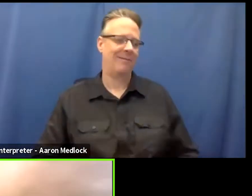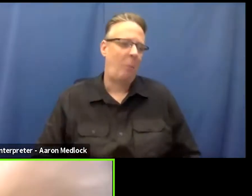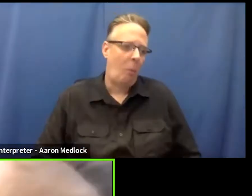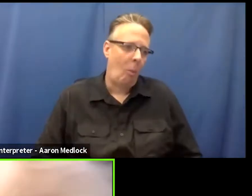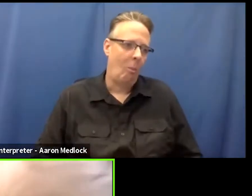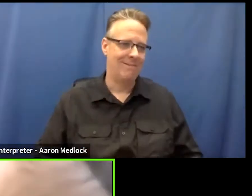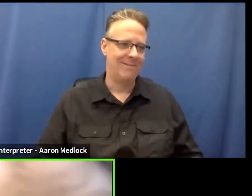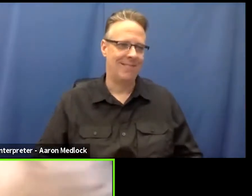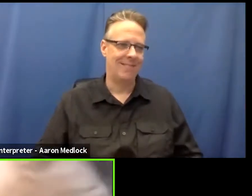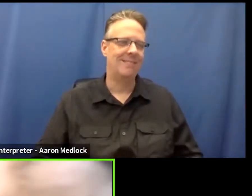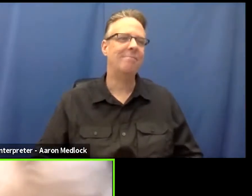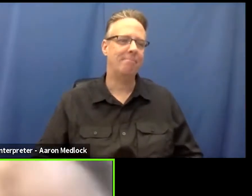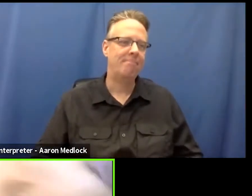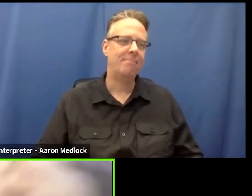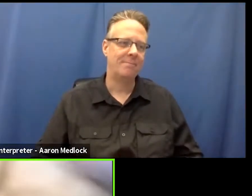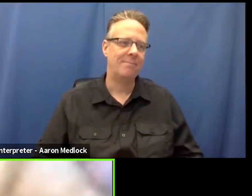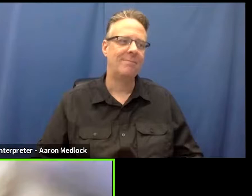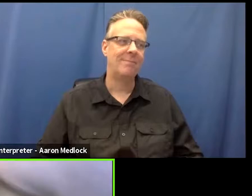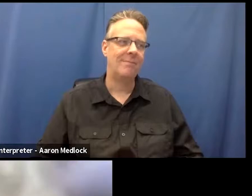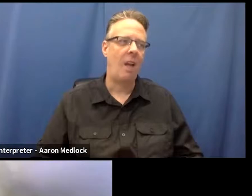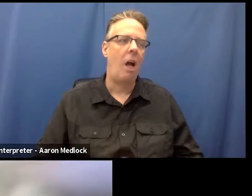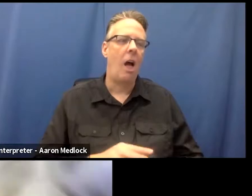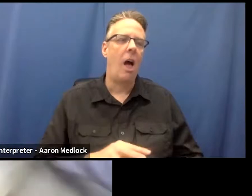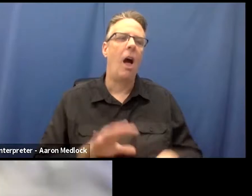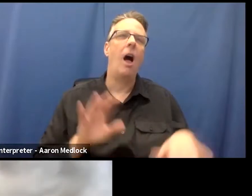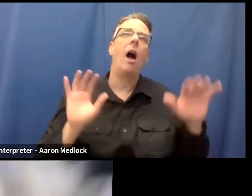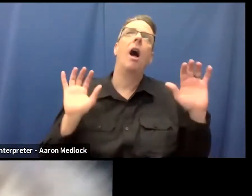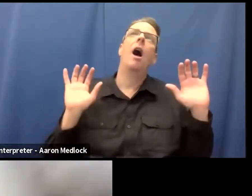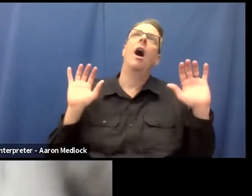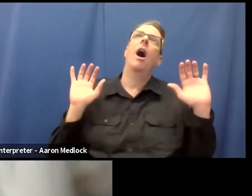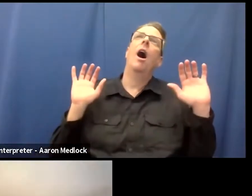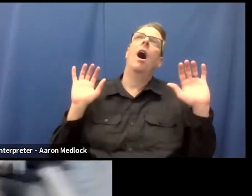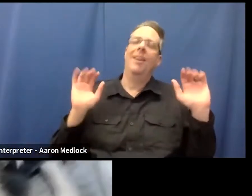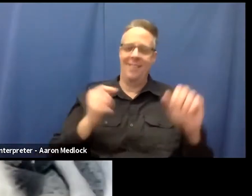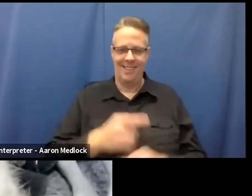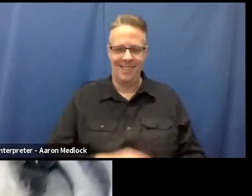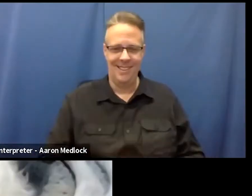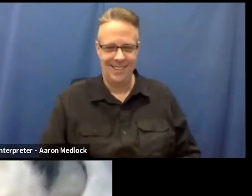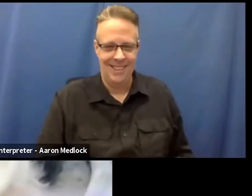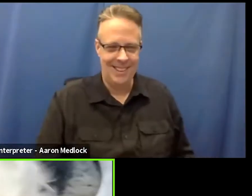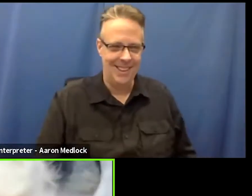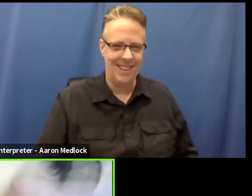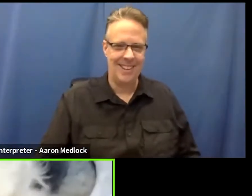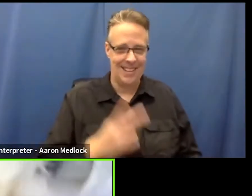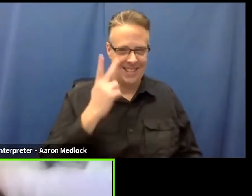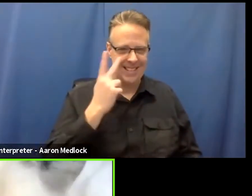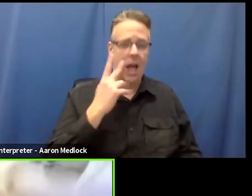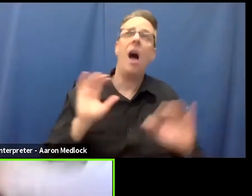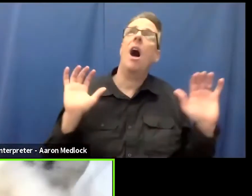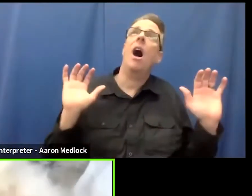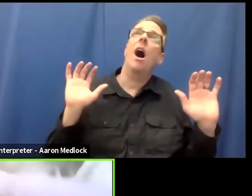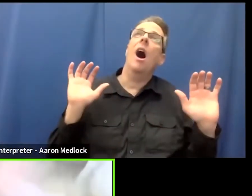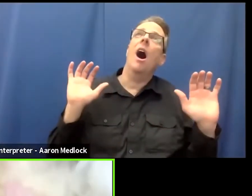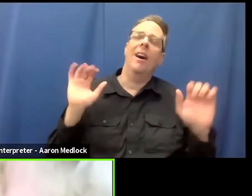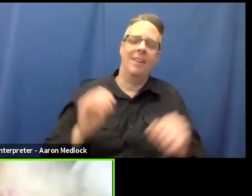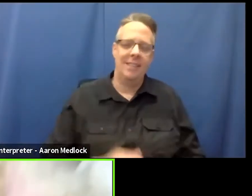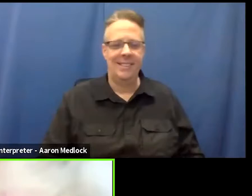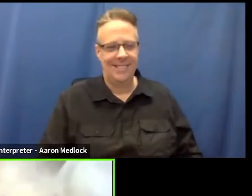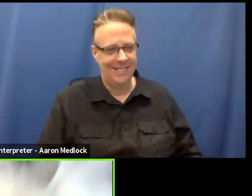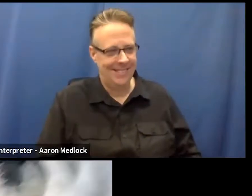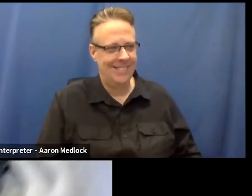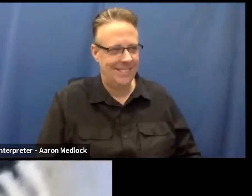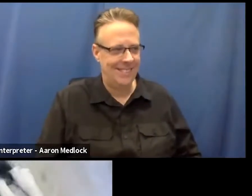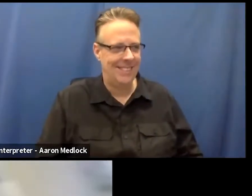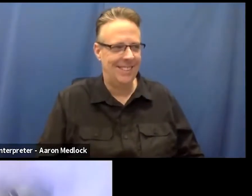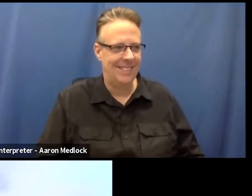Oh, Yep, there you go. here now. Belly rub, please. Okay, now. Belly rub, please. Yeah, yeah. Oh,